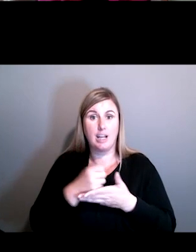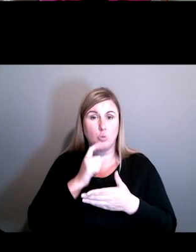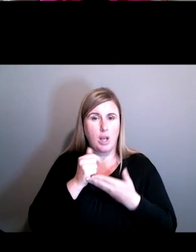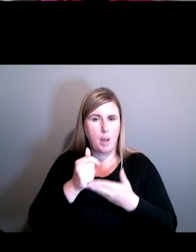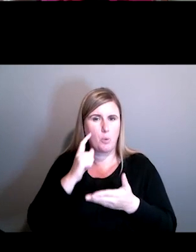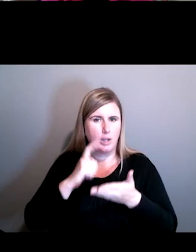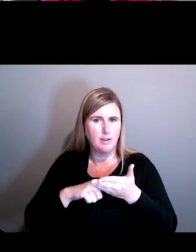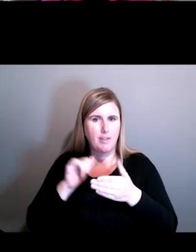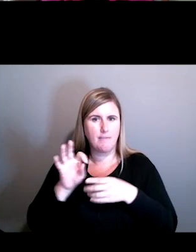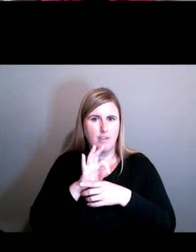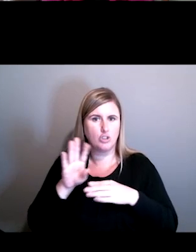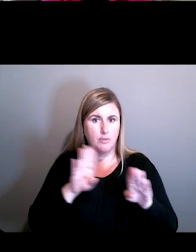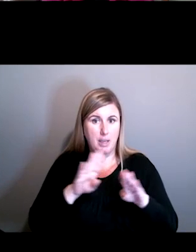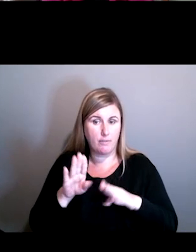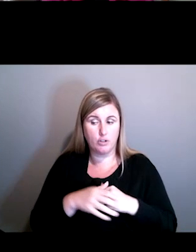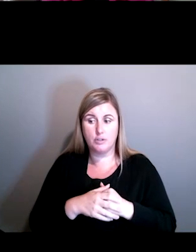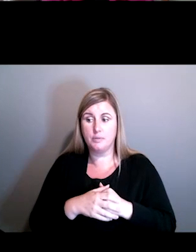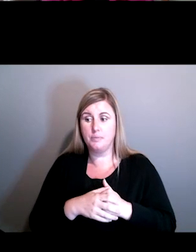of behavior.